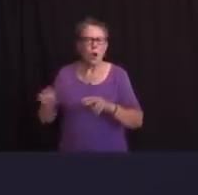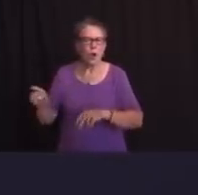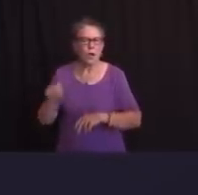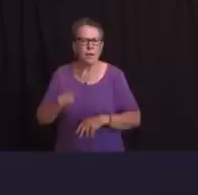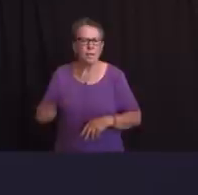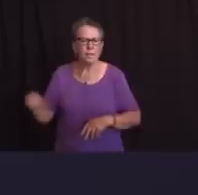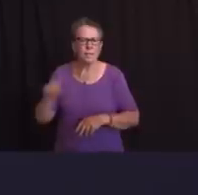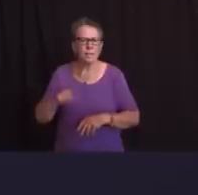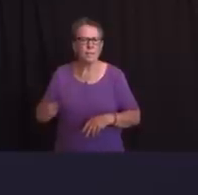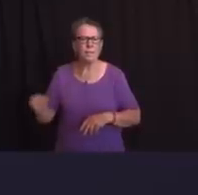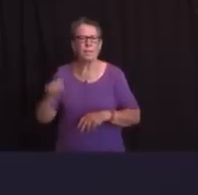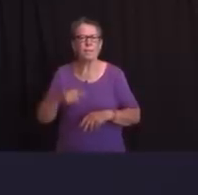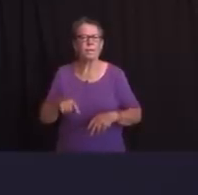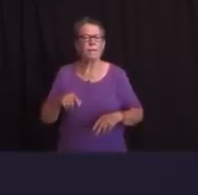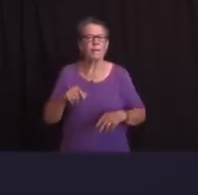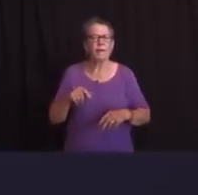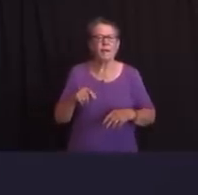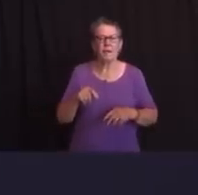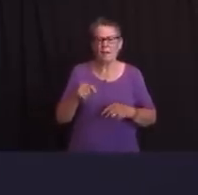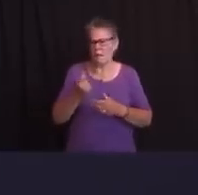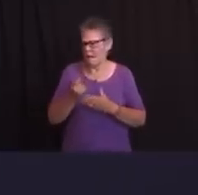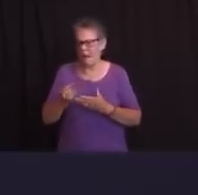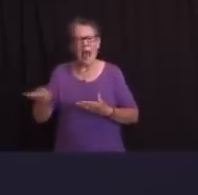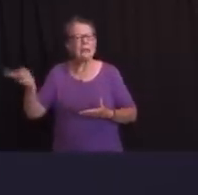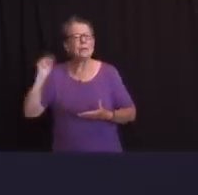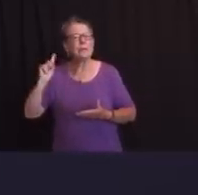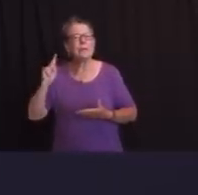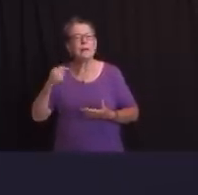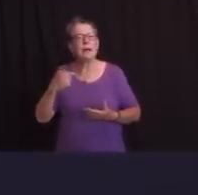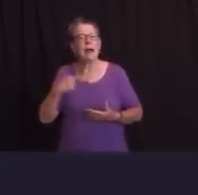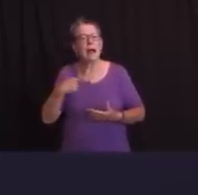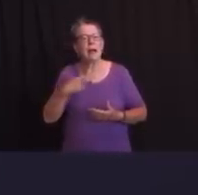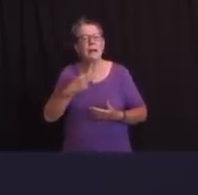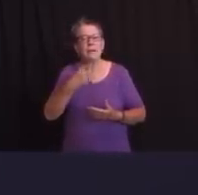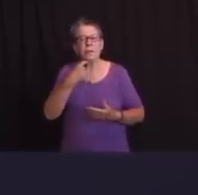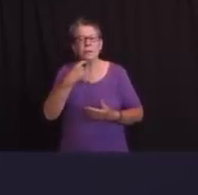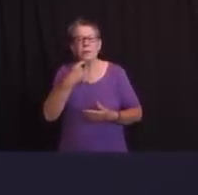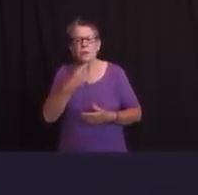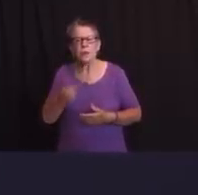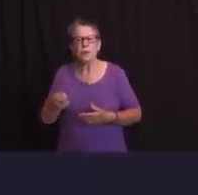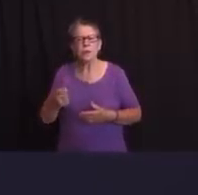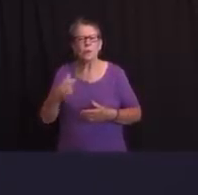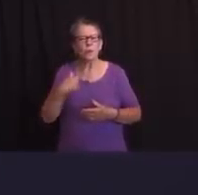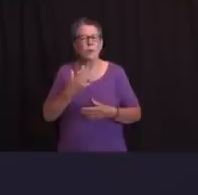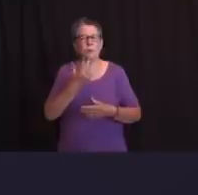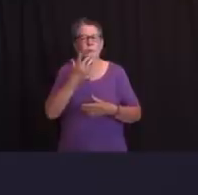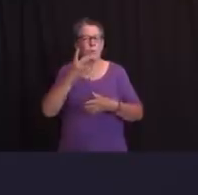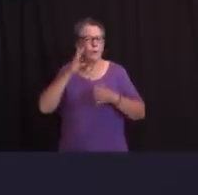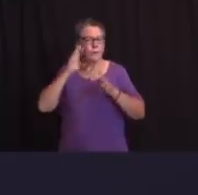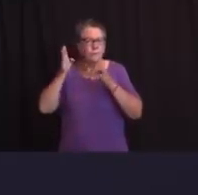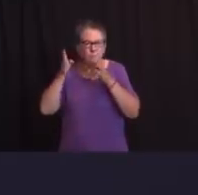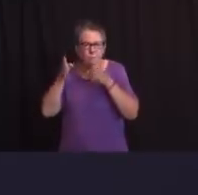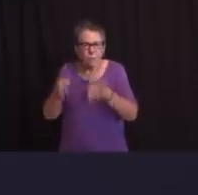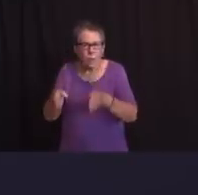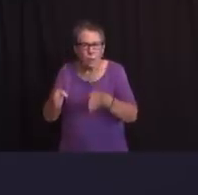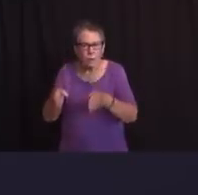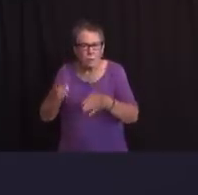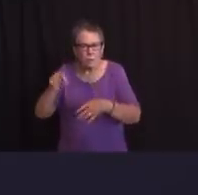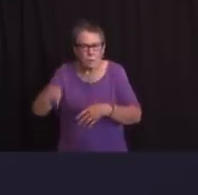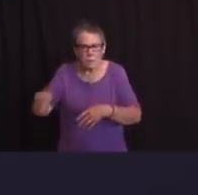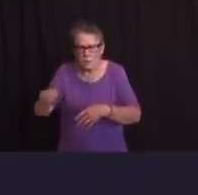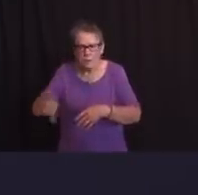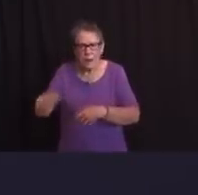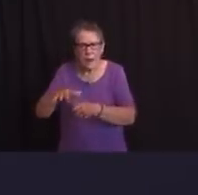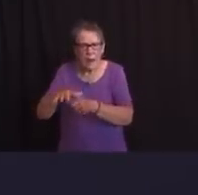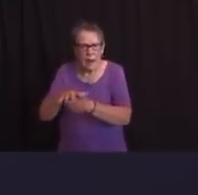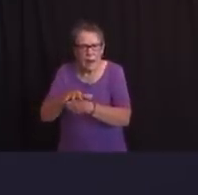road and was asked this. We wanted to focus, as you could see from the places that we highlighted today, on what we deem to be, and Judy and her team, to